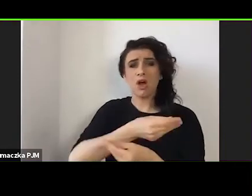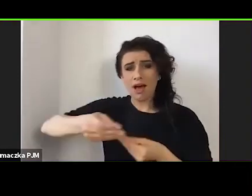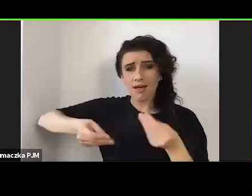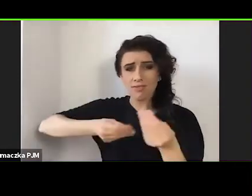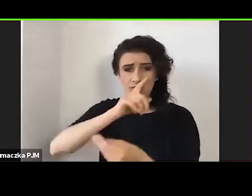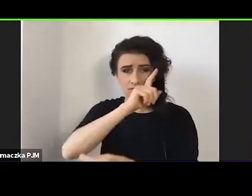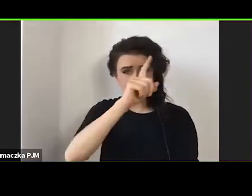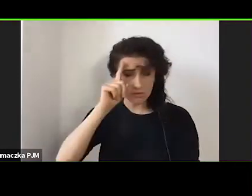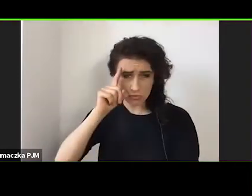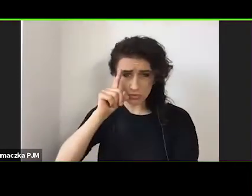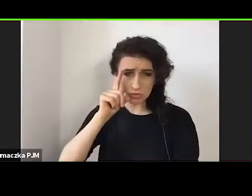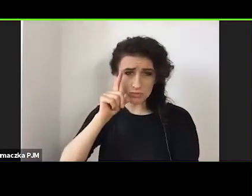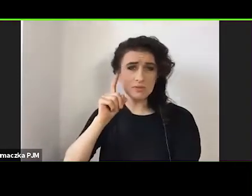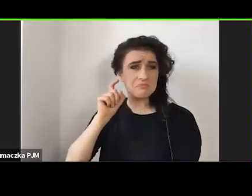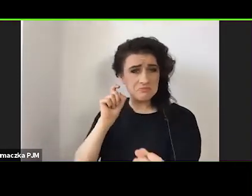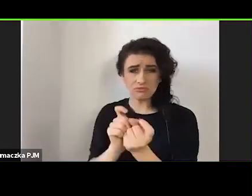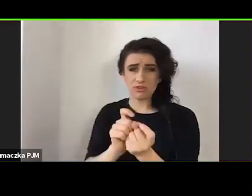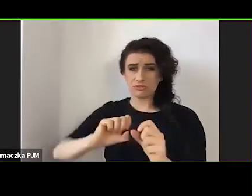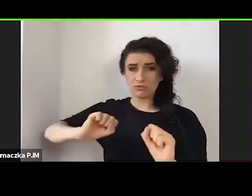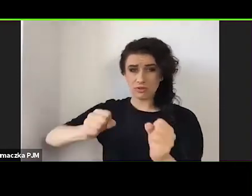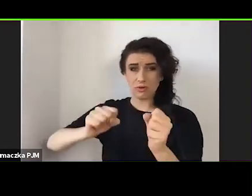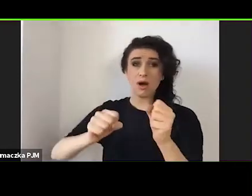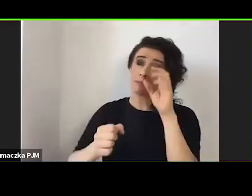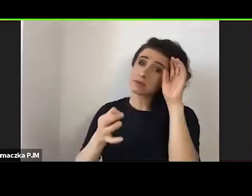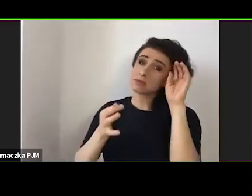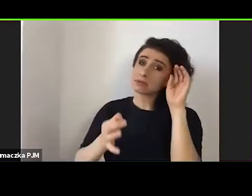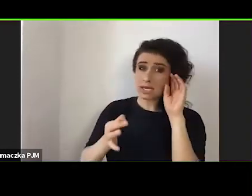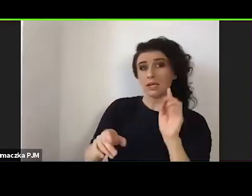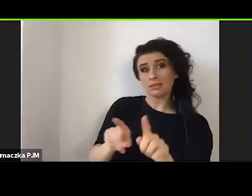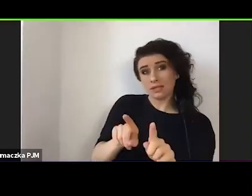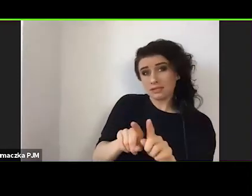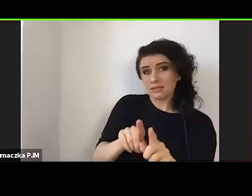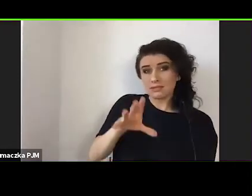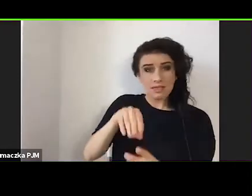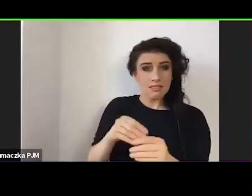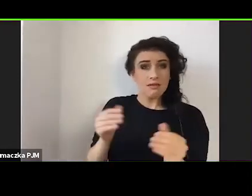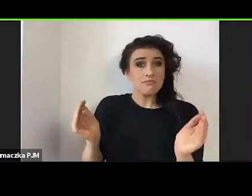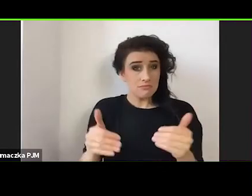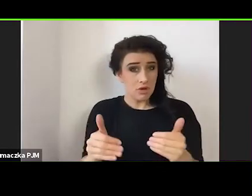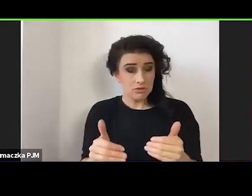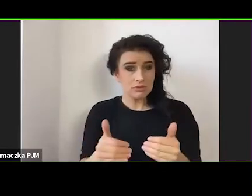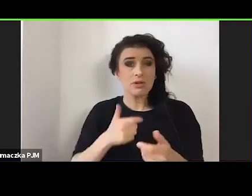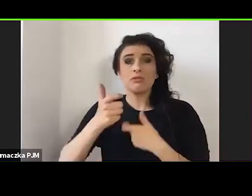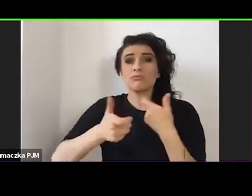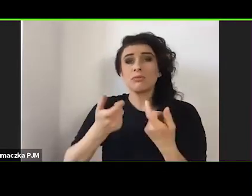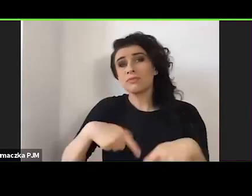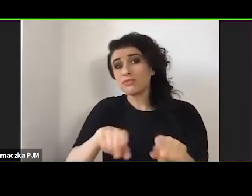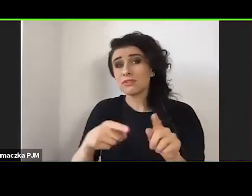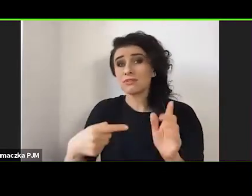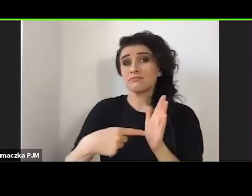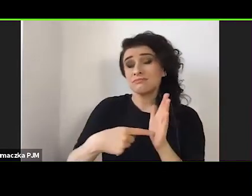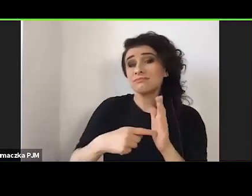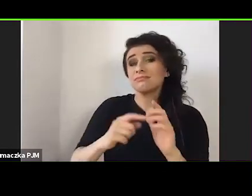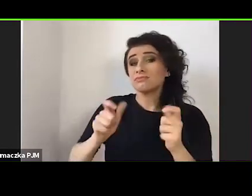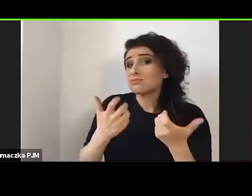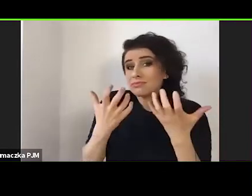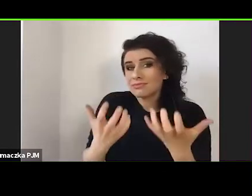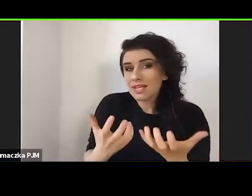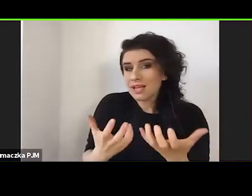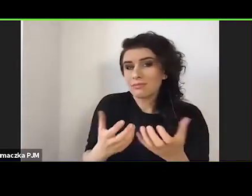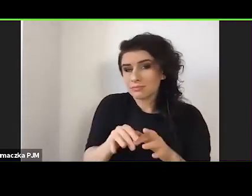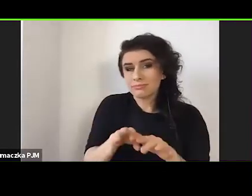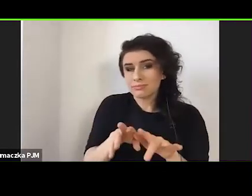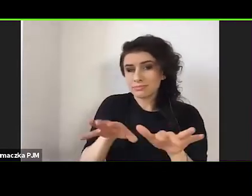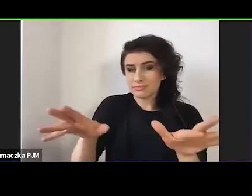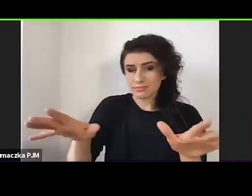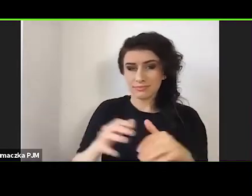the credibility to do what we do in a much larger scale, which is exactly what I would like